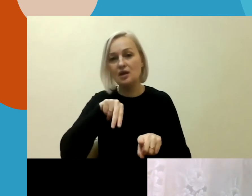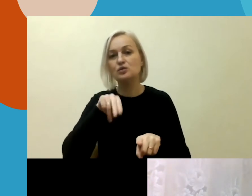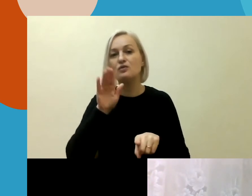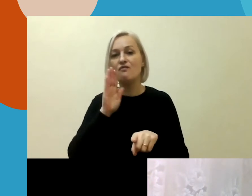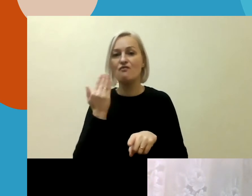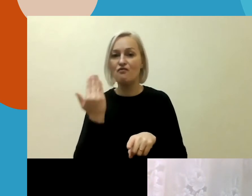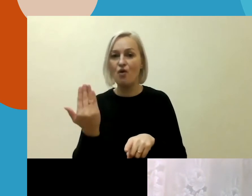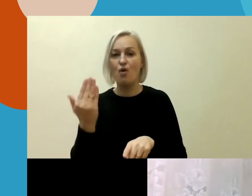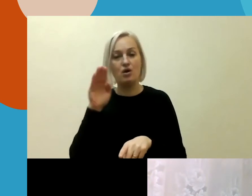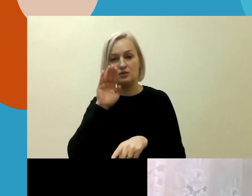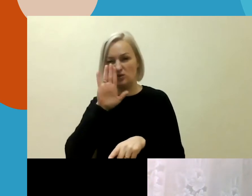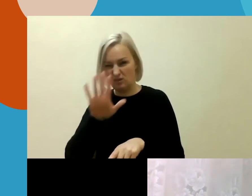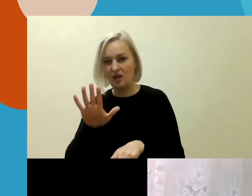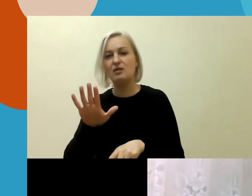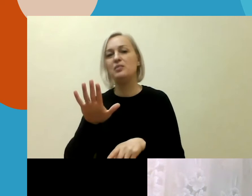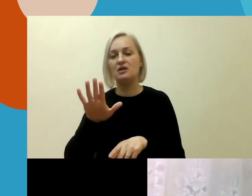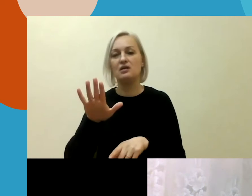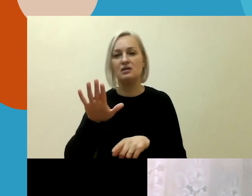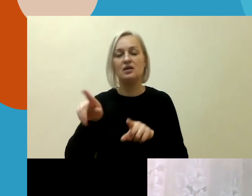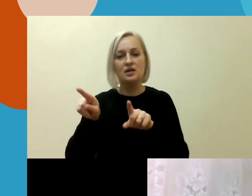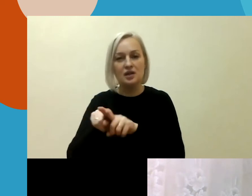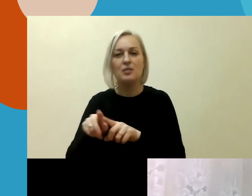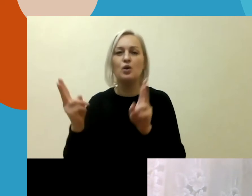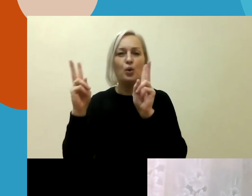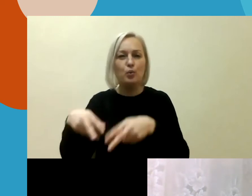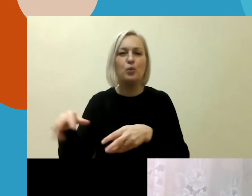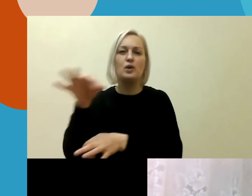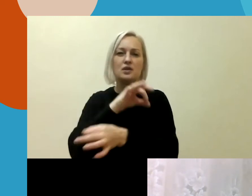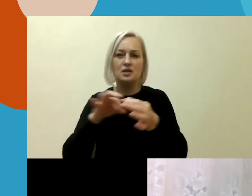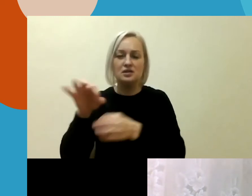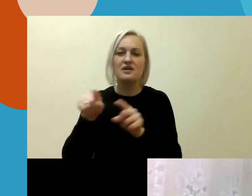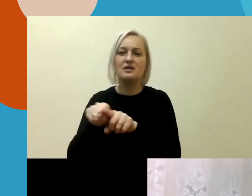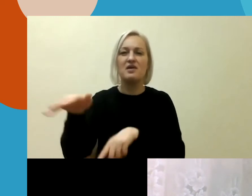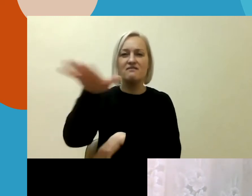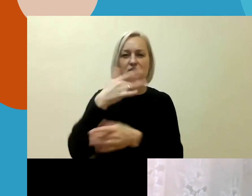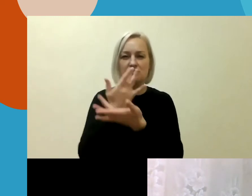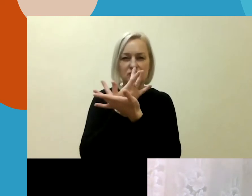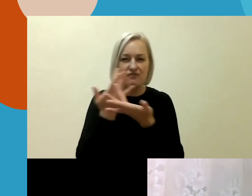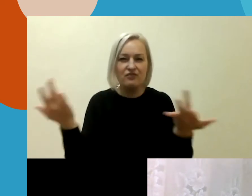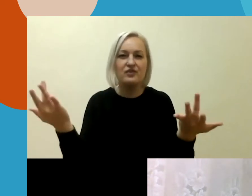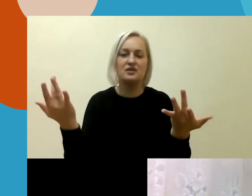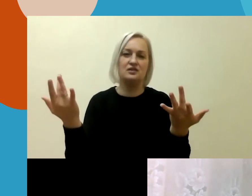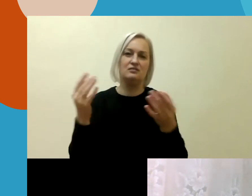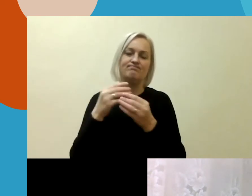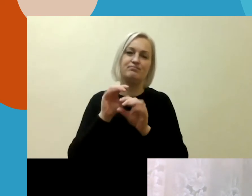So the same could be said about hate crimes. We have to discuss it, educate